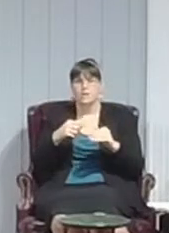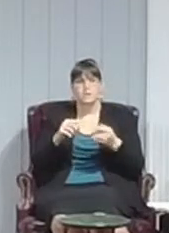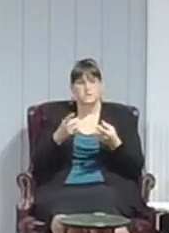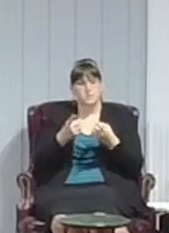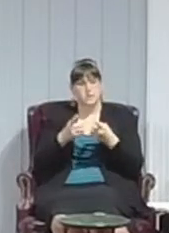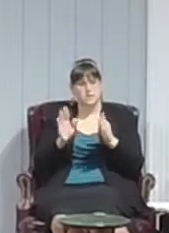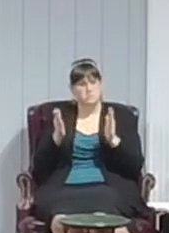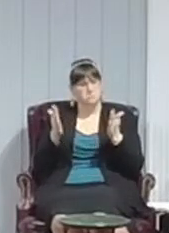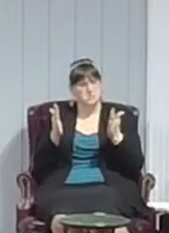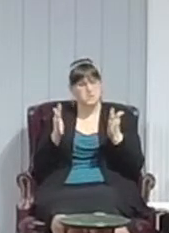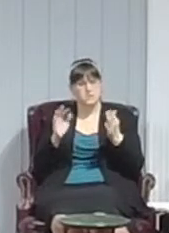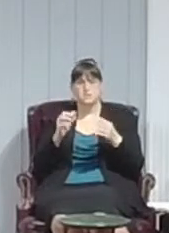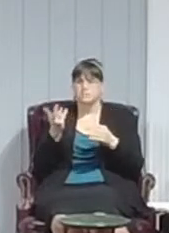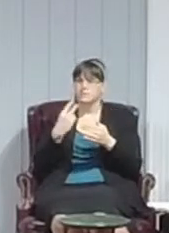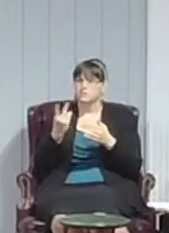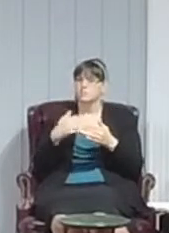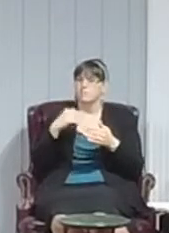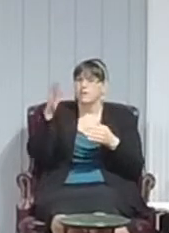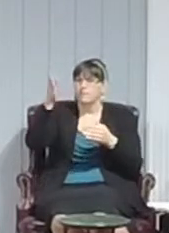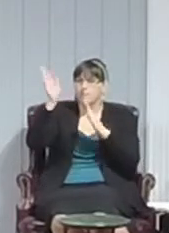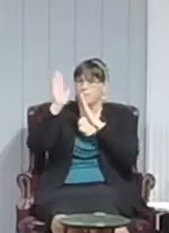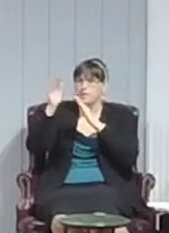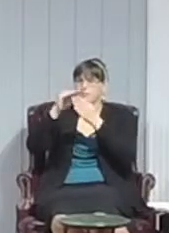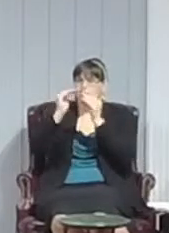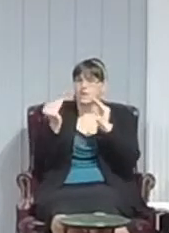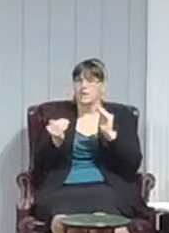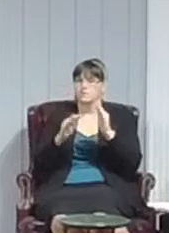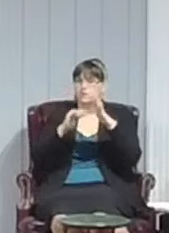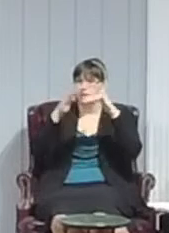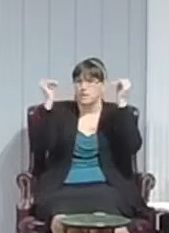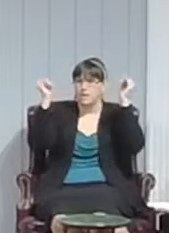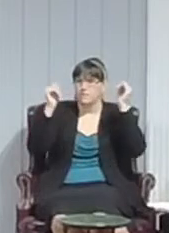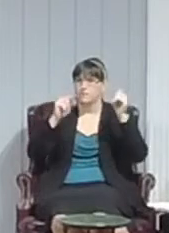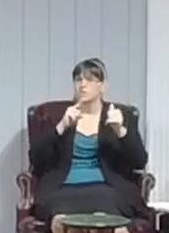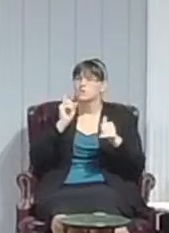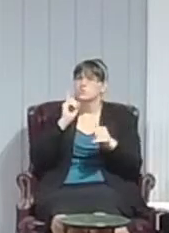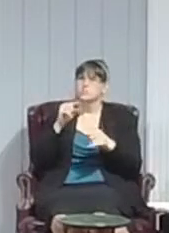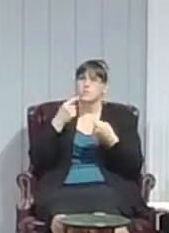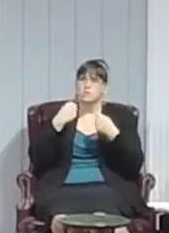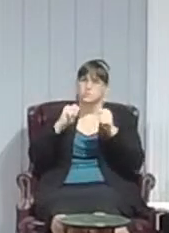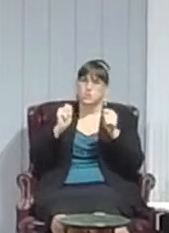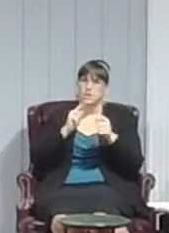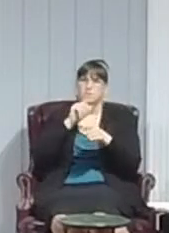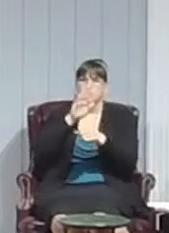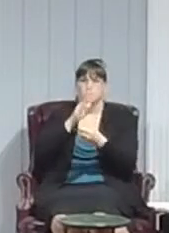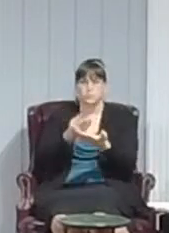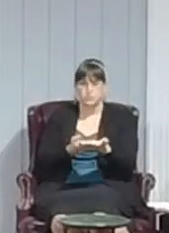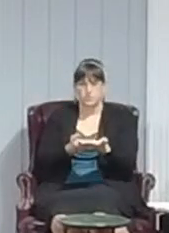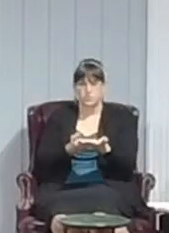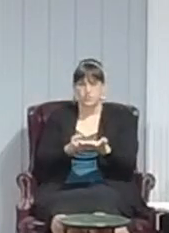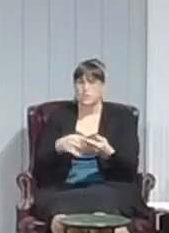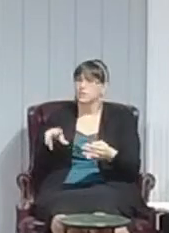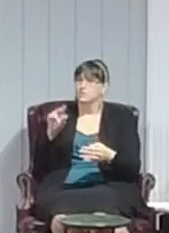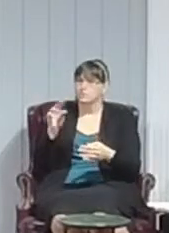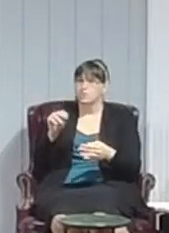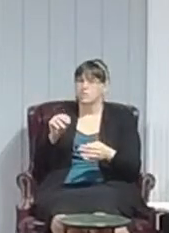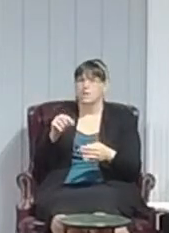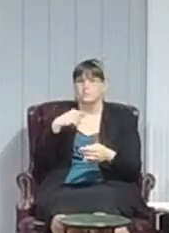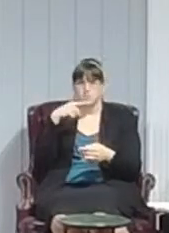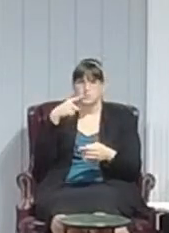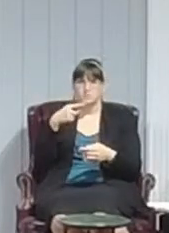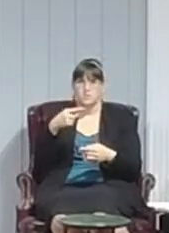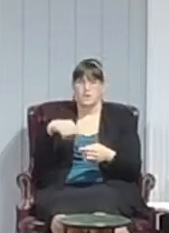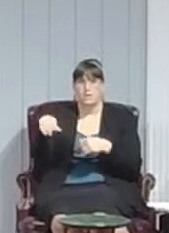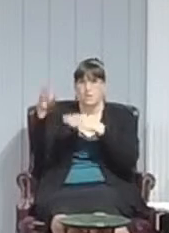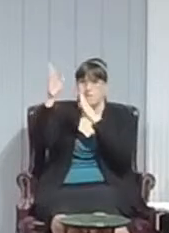think there is a distinction. So should I try to prove to you that the Father's house is heaven? And I decided that rather than doing that, I'll just tell you the Father's house is